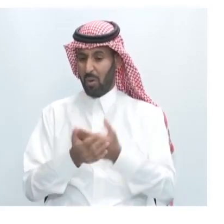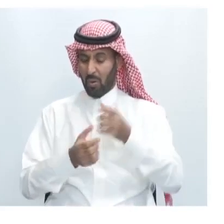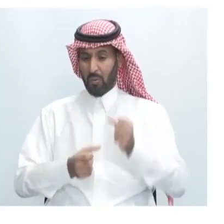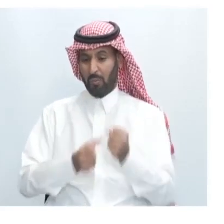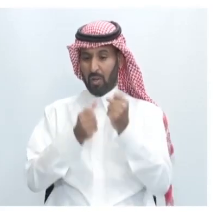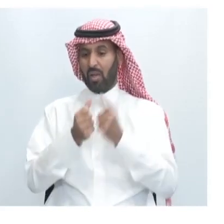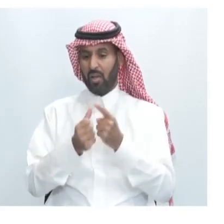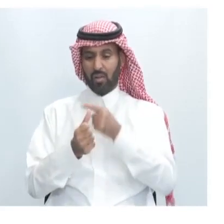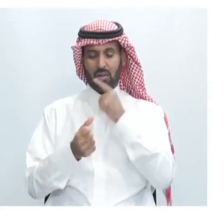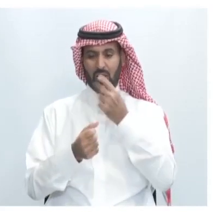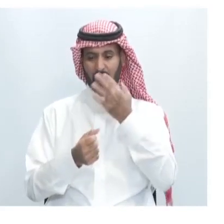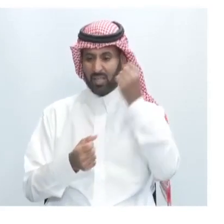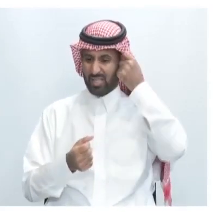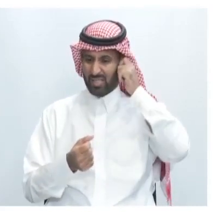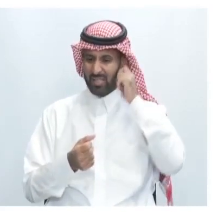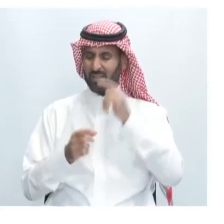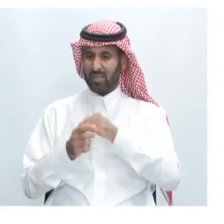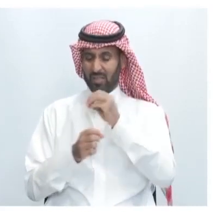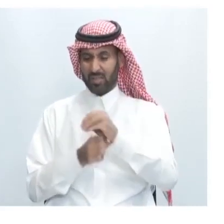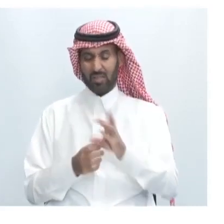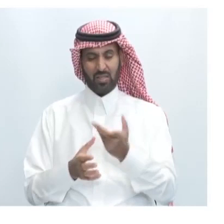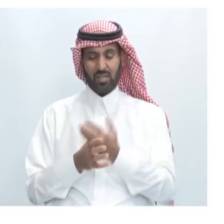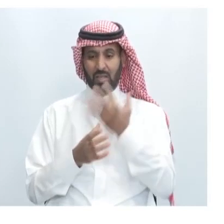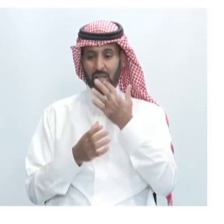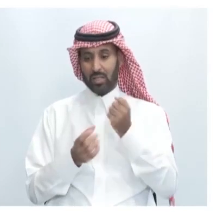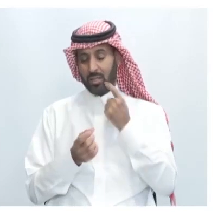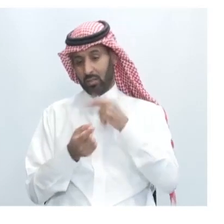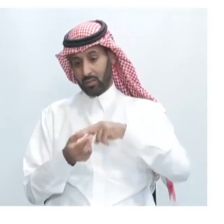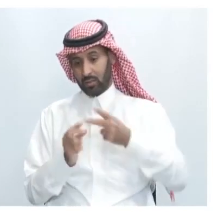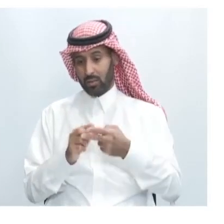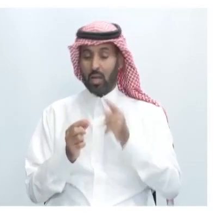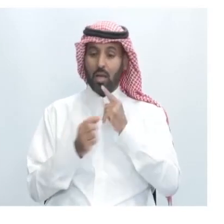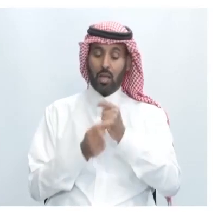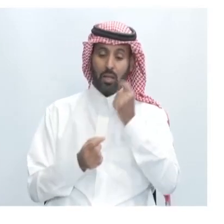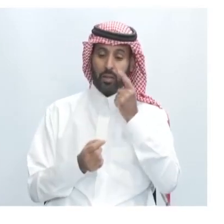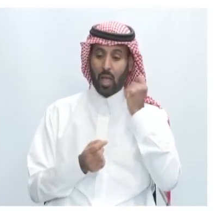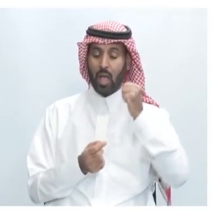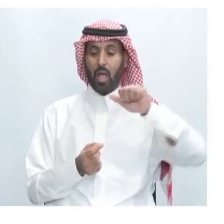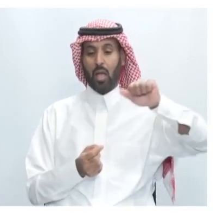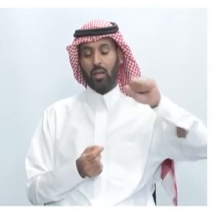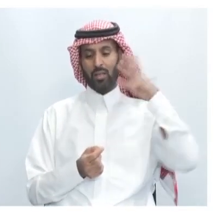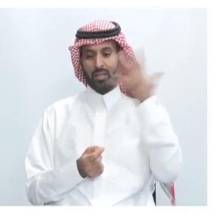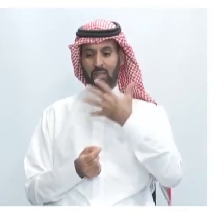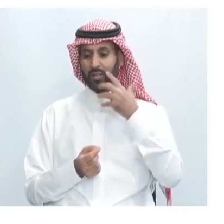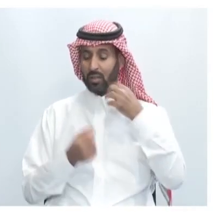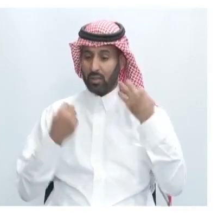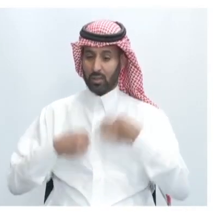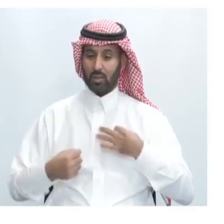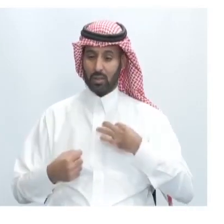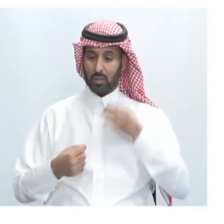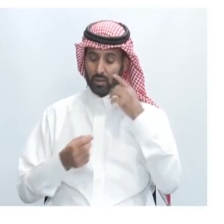Asia it is not black that represents mourning, but white. So in Asia, white is the color people usually wear when they